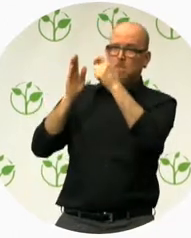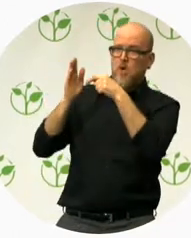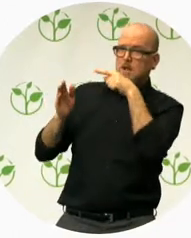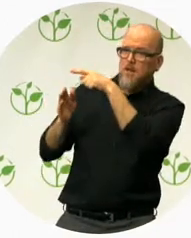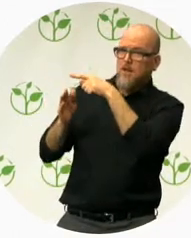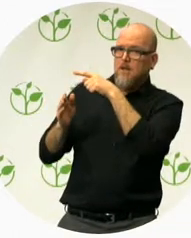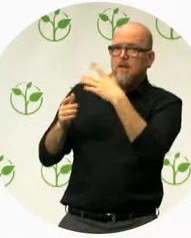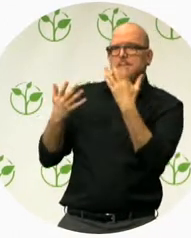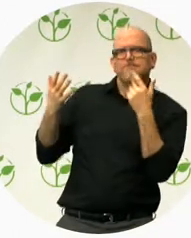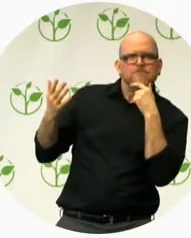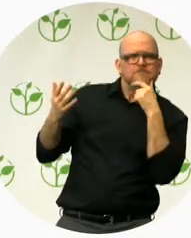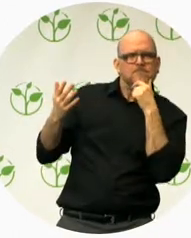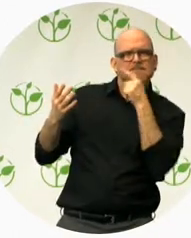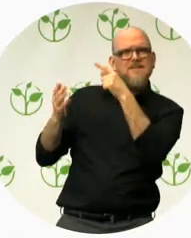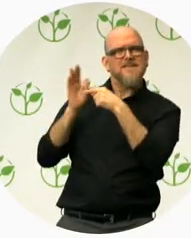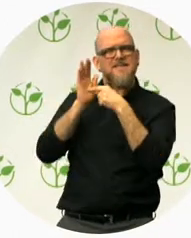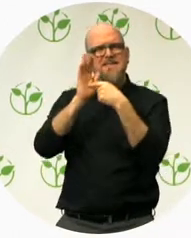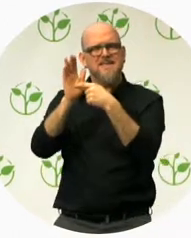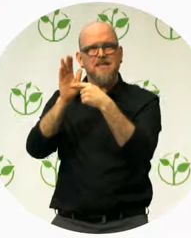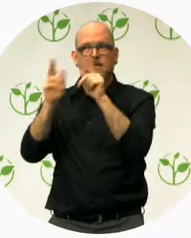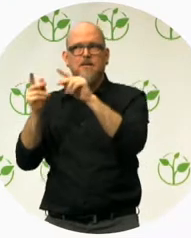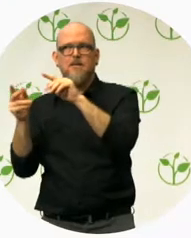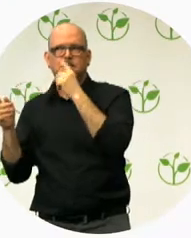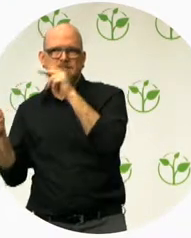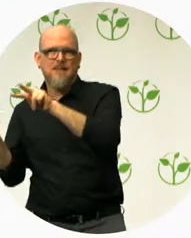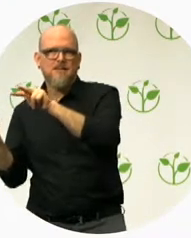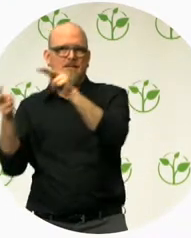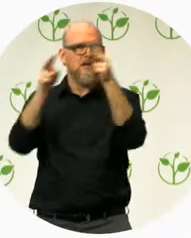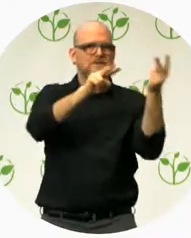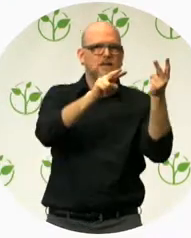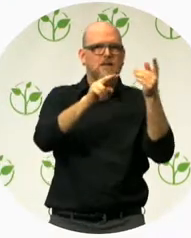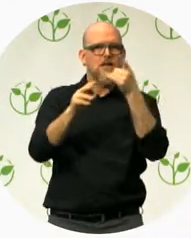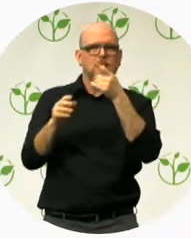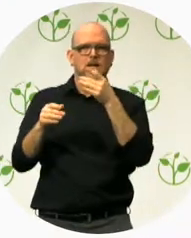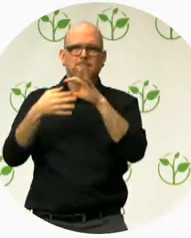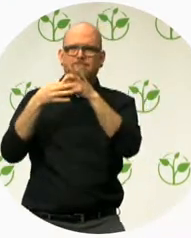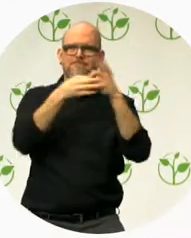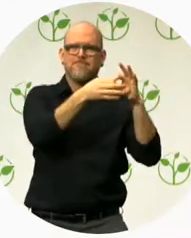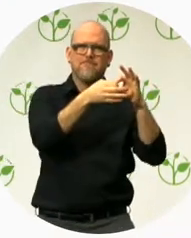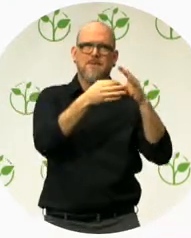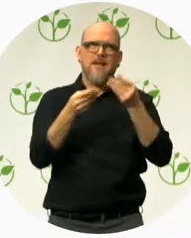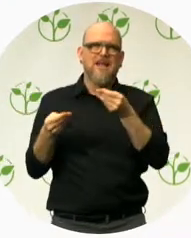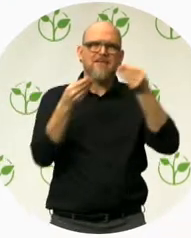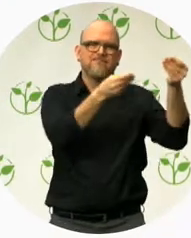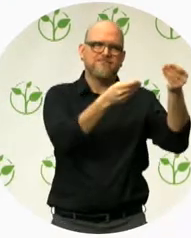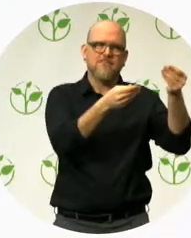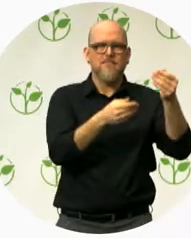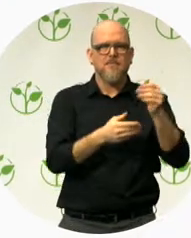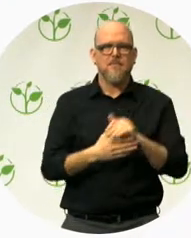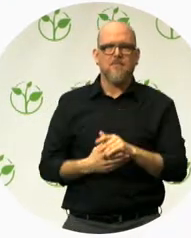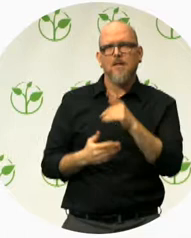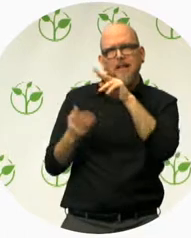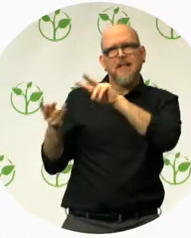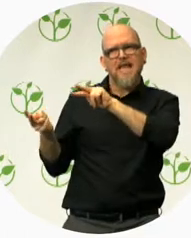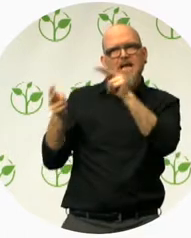Transfer. Actually, this is our third gift of our two anniversaries. Together